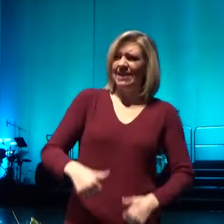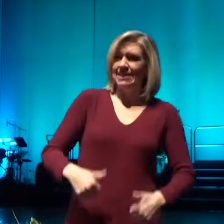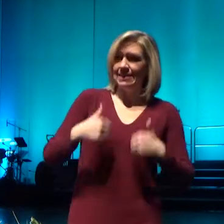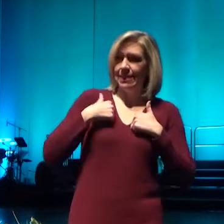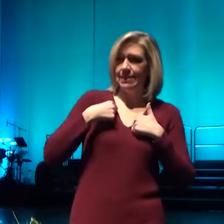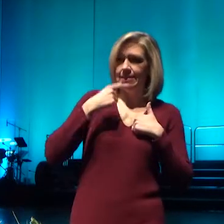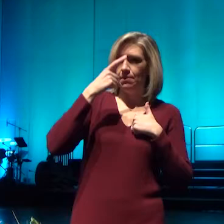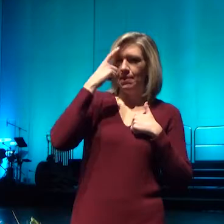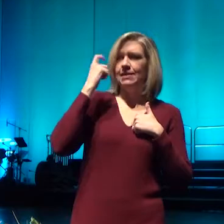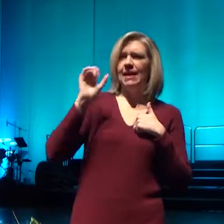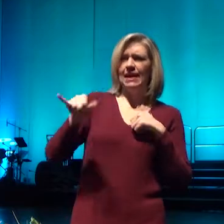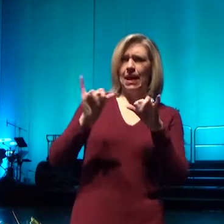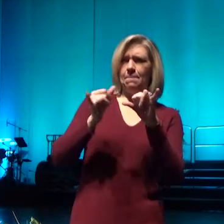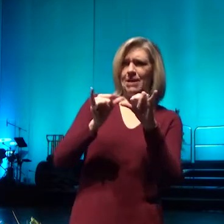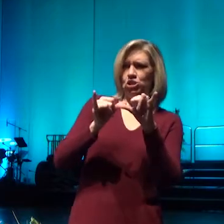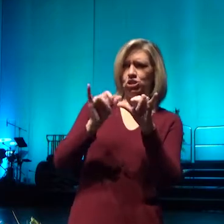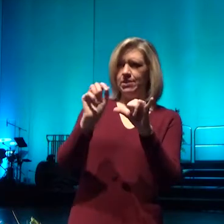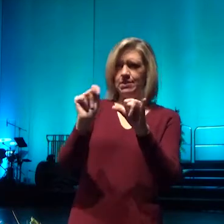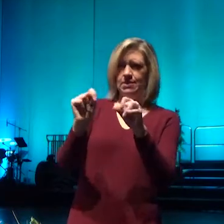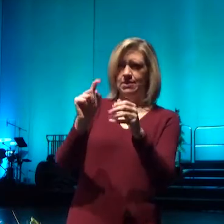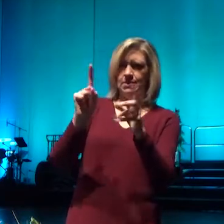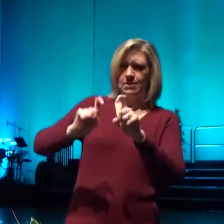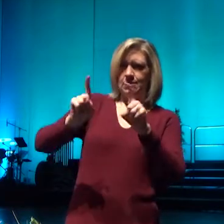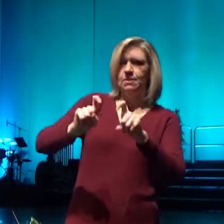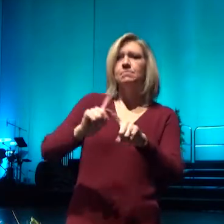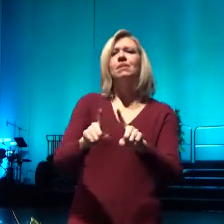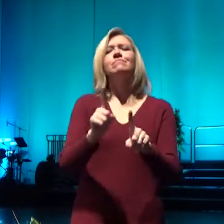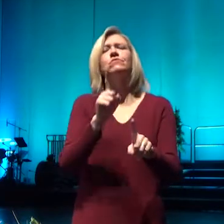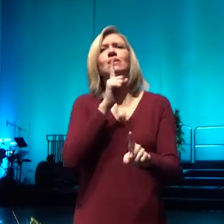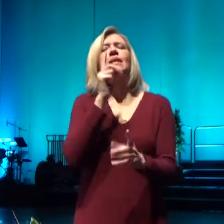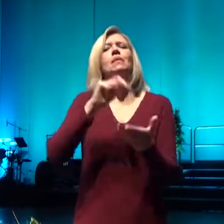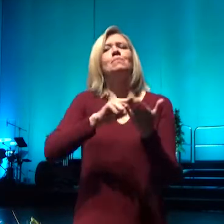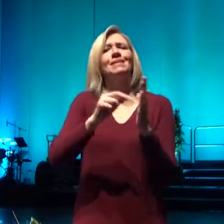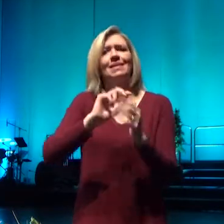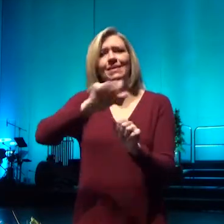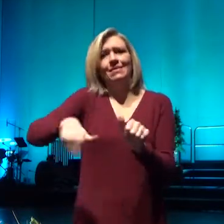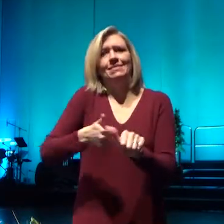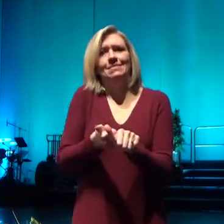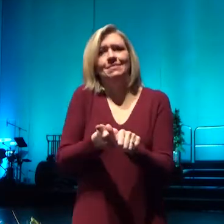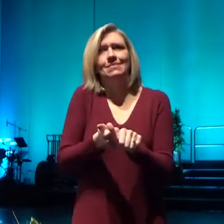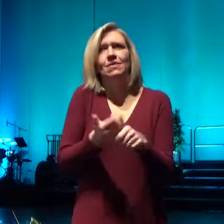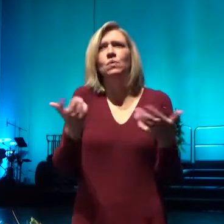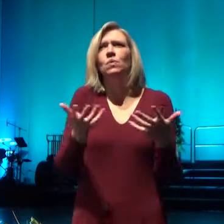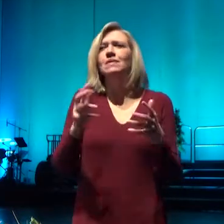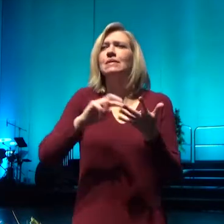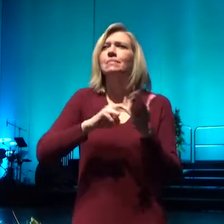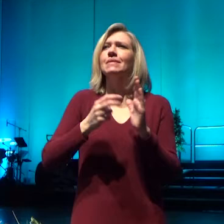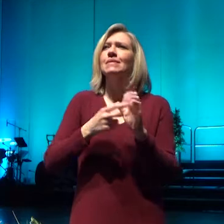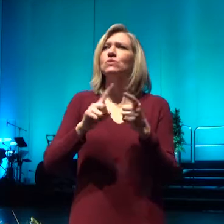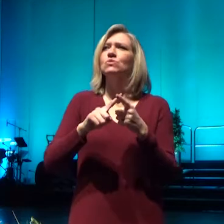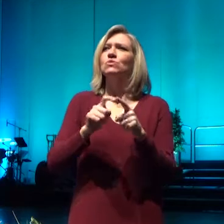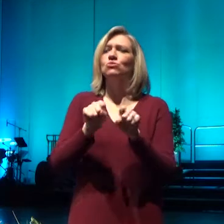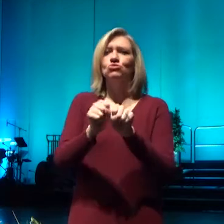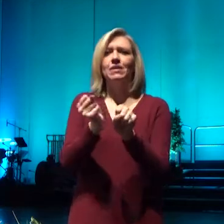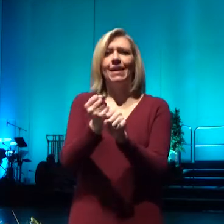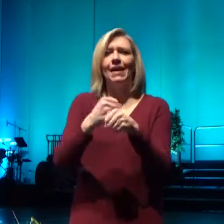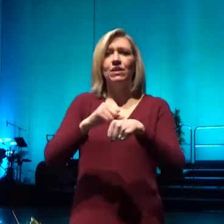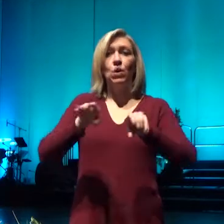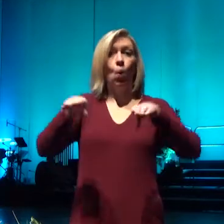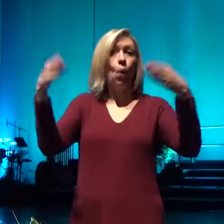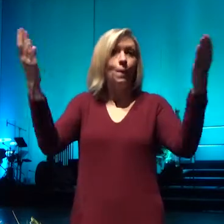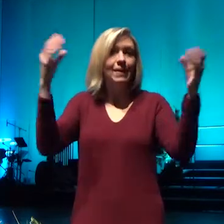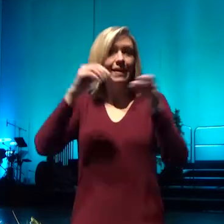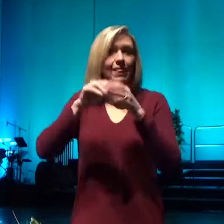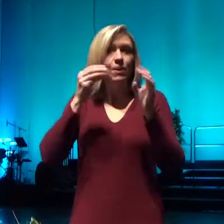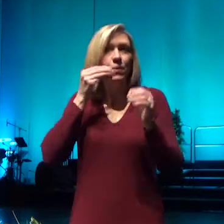the senses, but what does it mean? What does it mean to create an opening in our home to receive